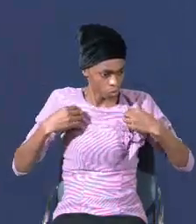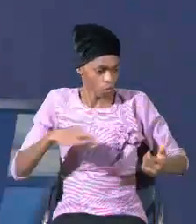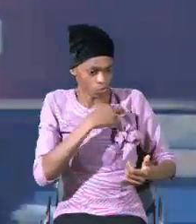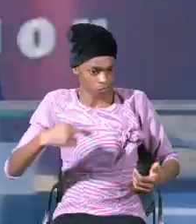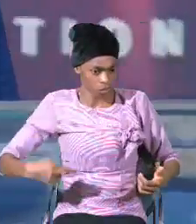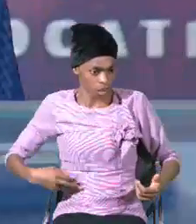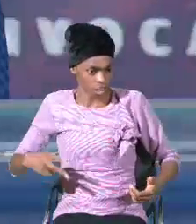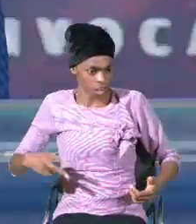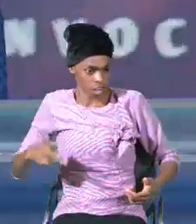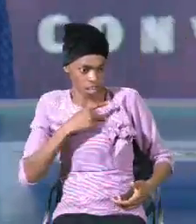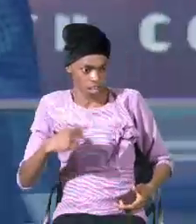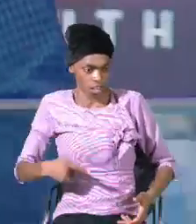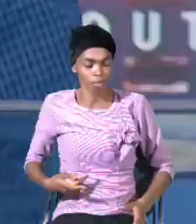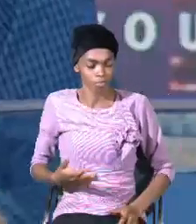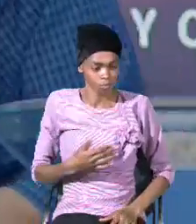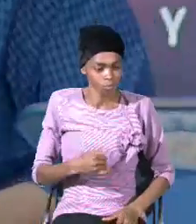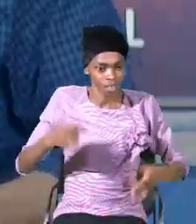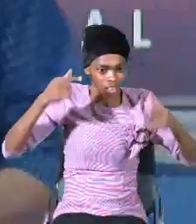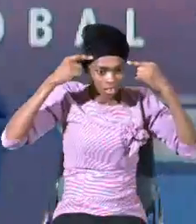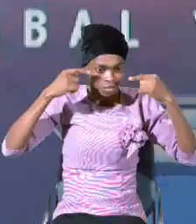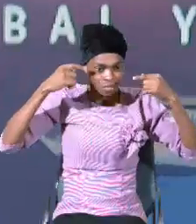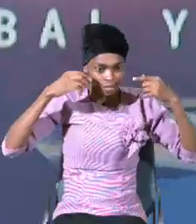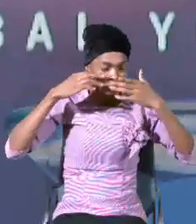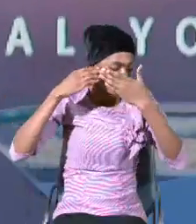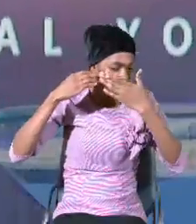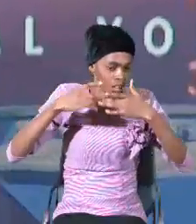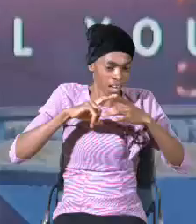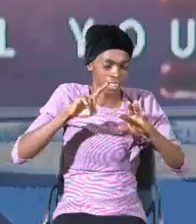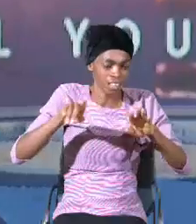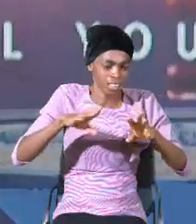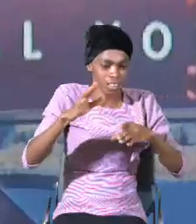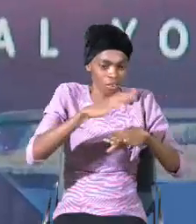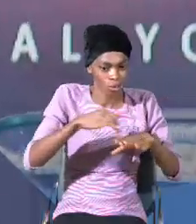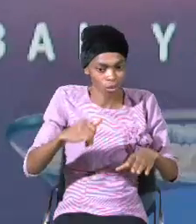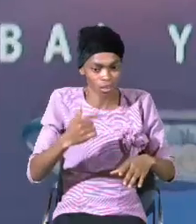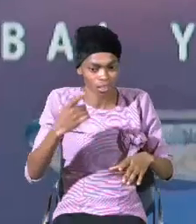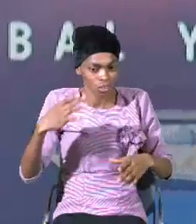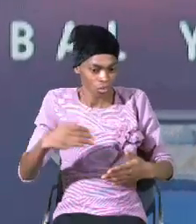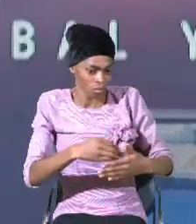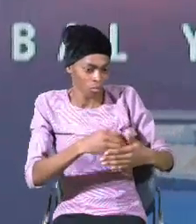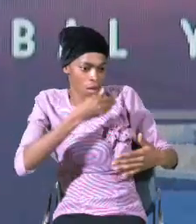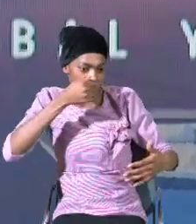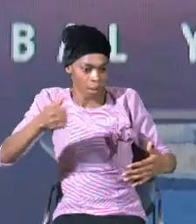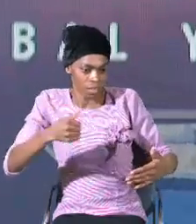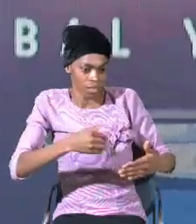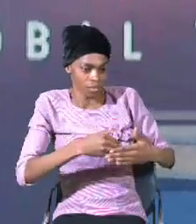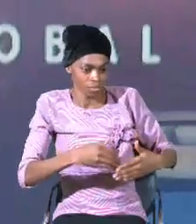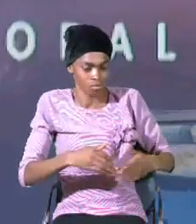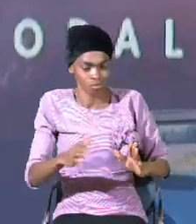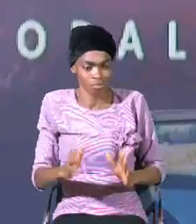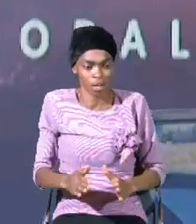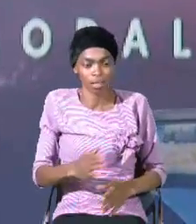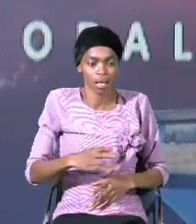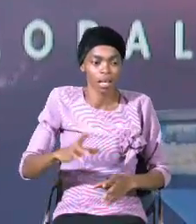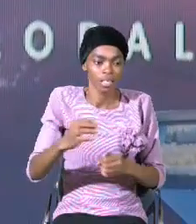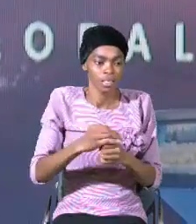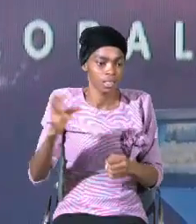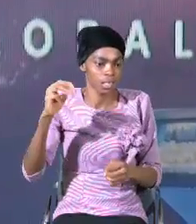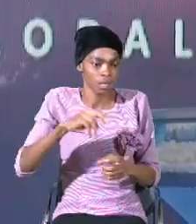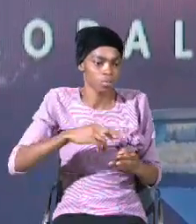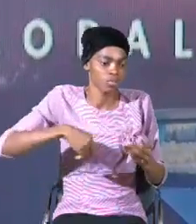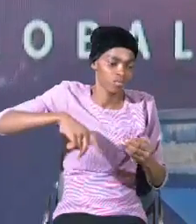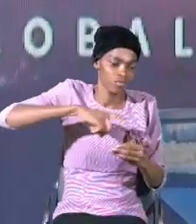man take him around the town and say, this is the man that the king has